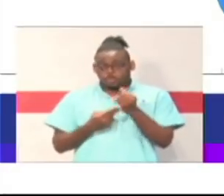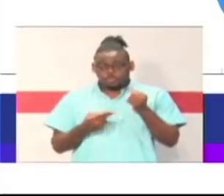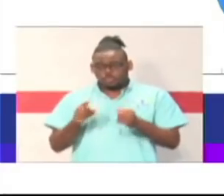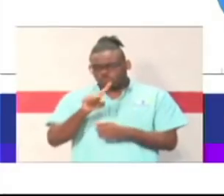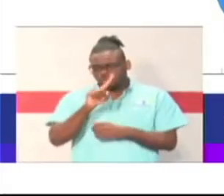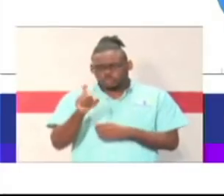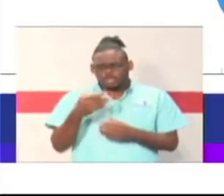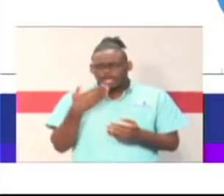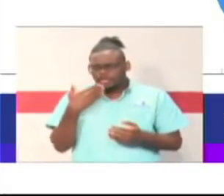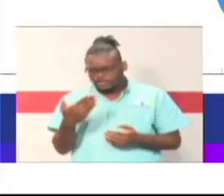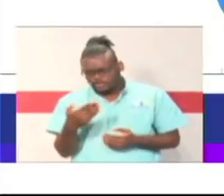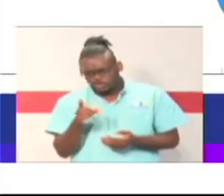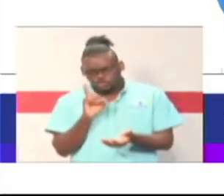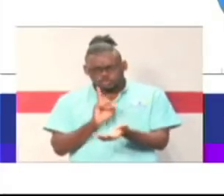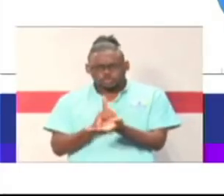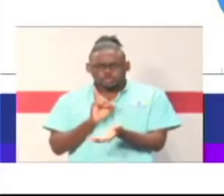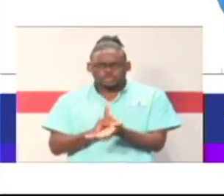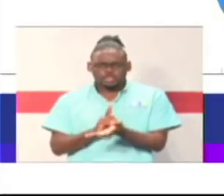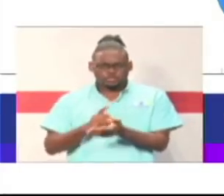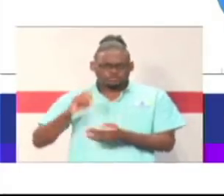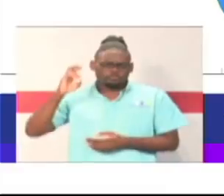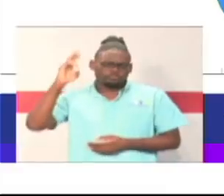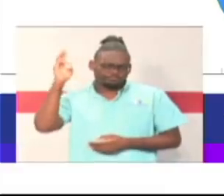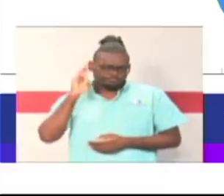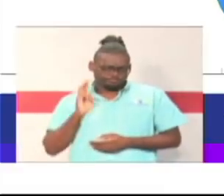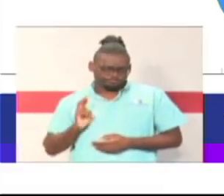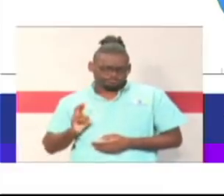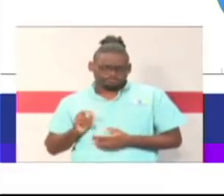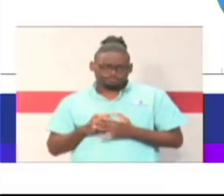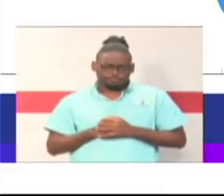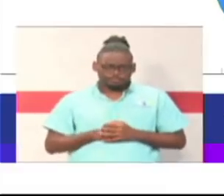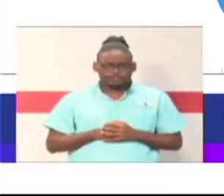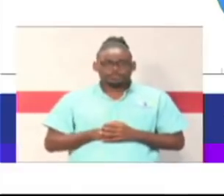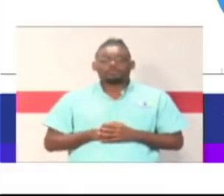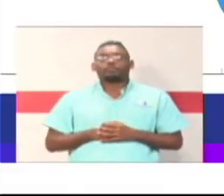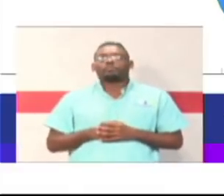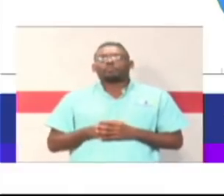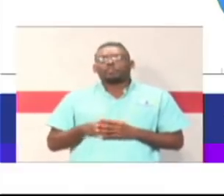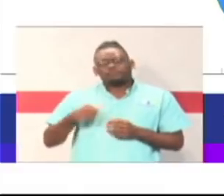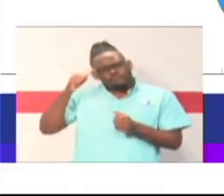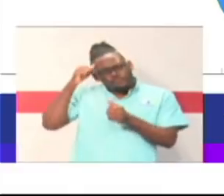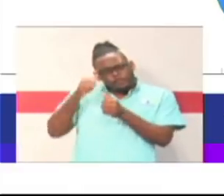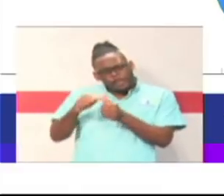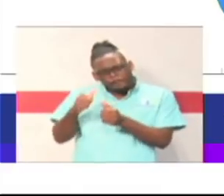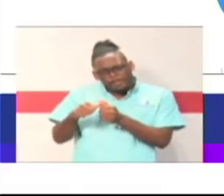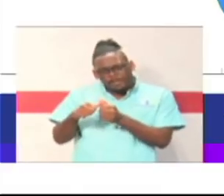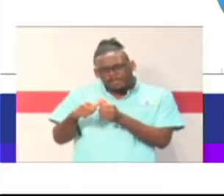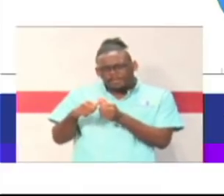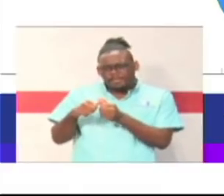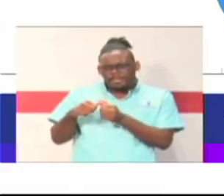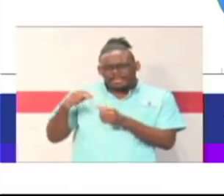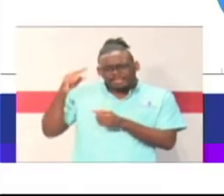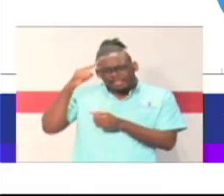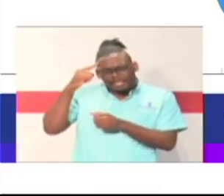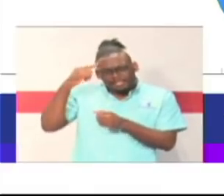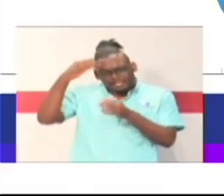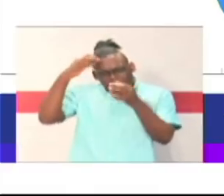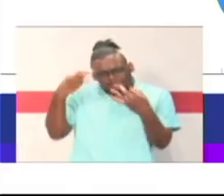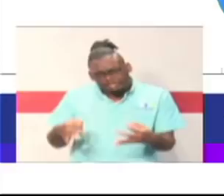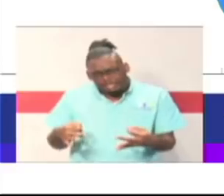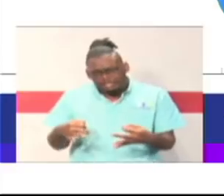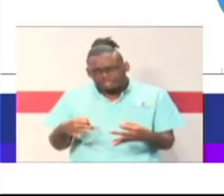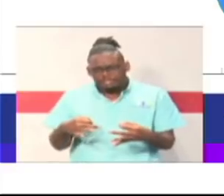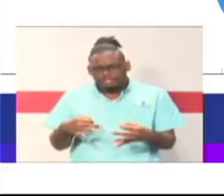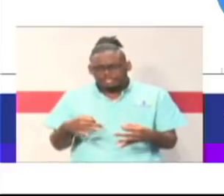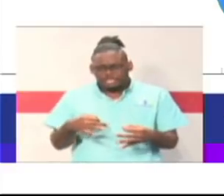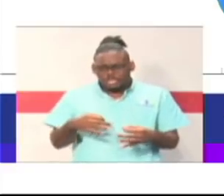a position had been taken to not conduct autopsies on patients who died due to COVID-19. Would that now be revised given that